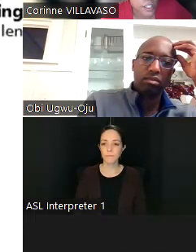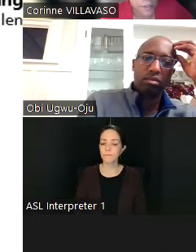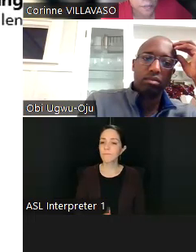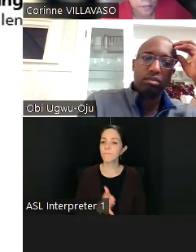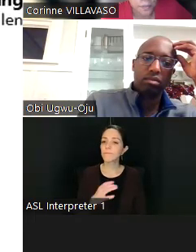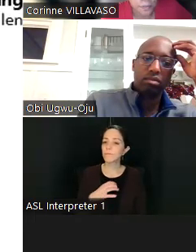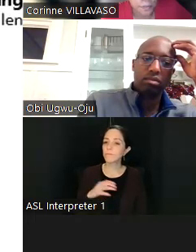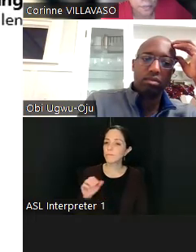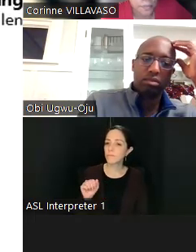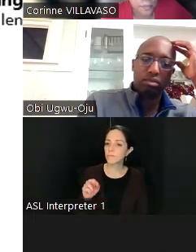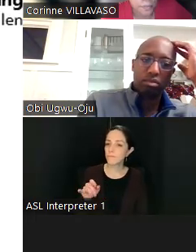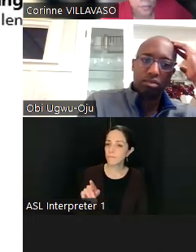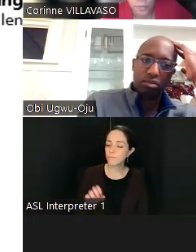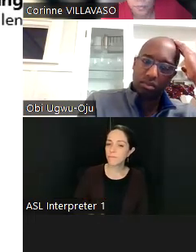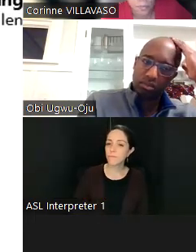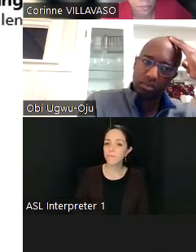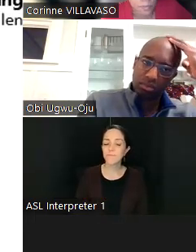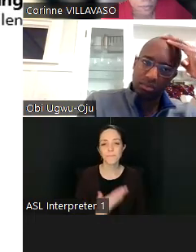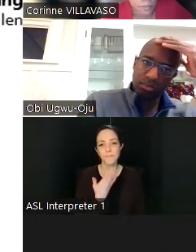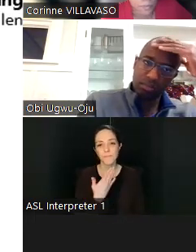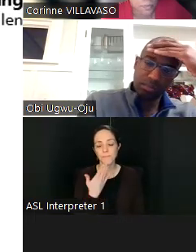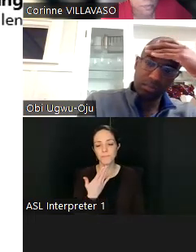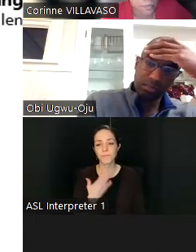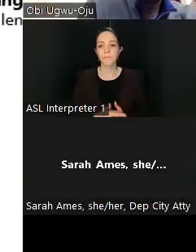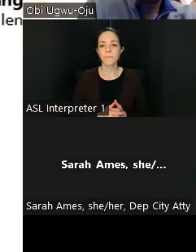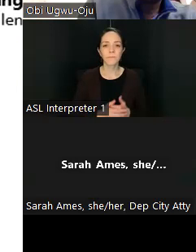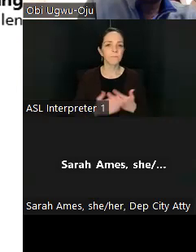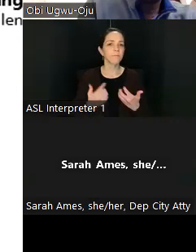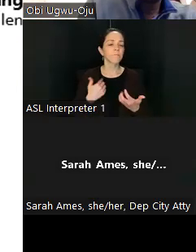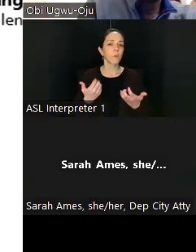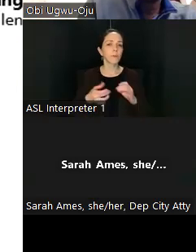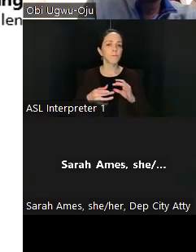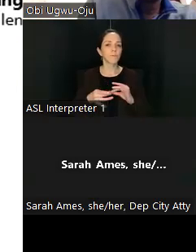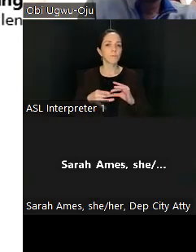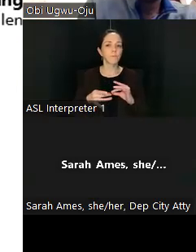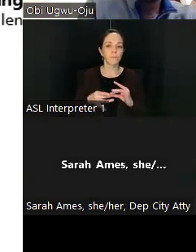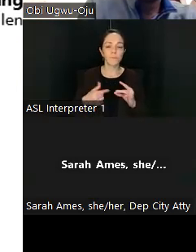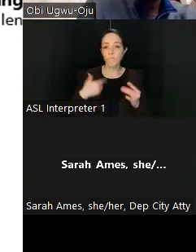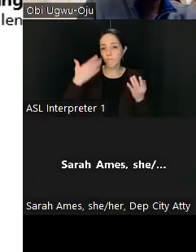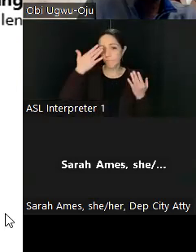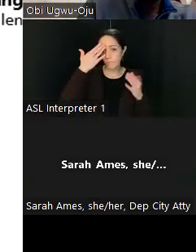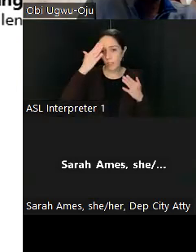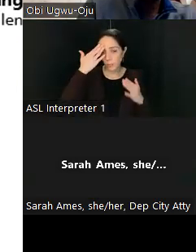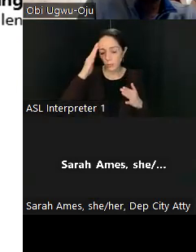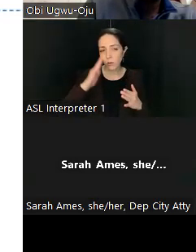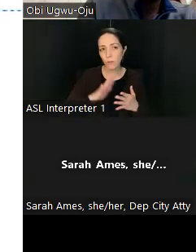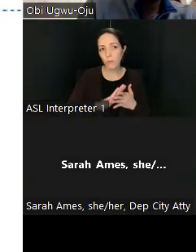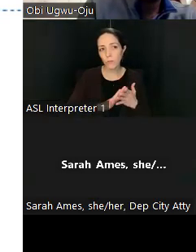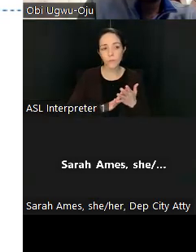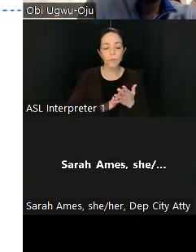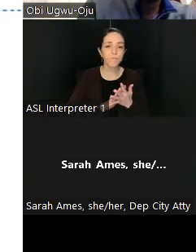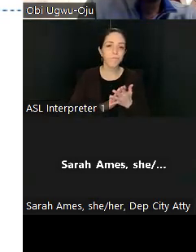Commissioner Angie. Thank you. I just did want to say that I don't know if, I mean, I don't